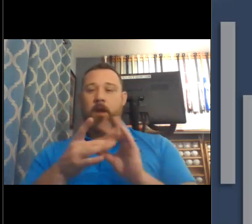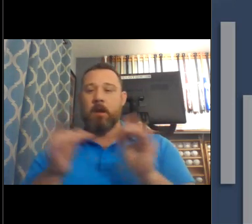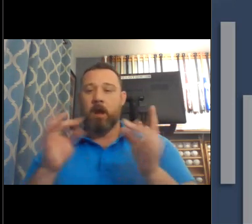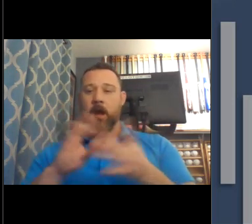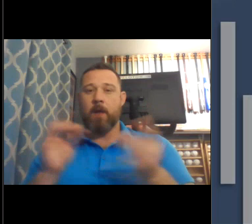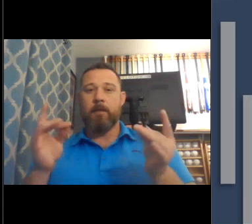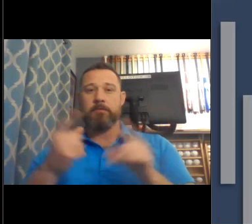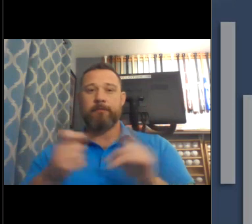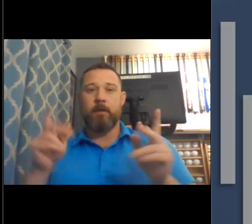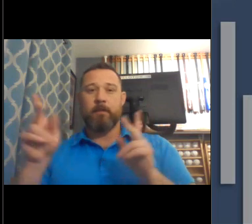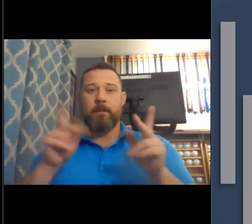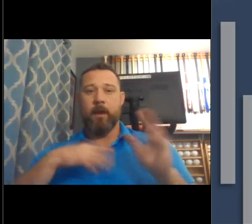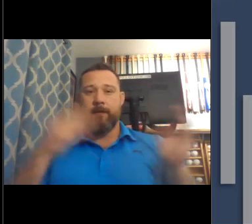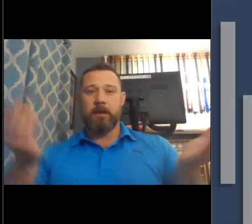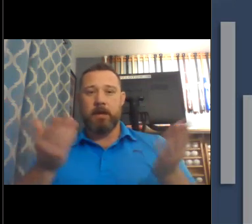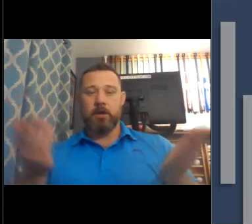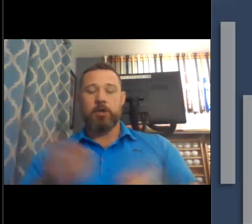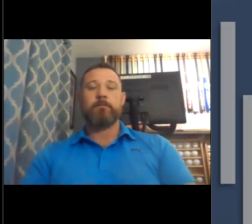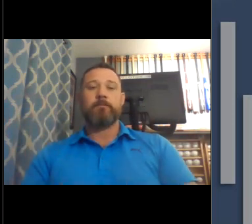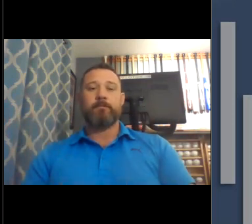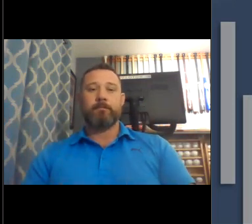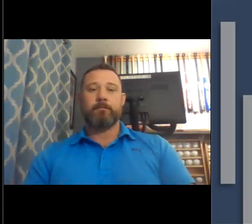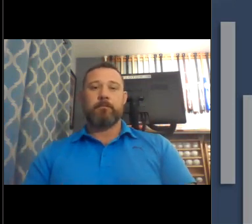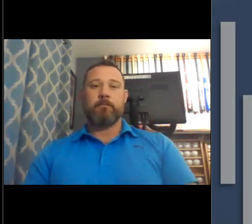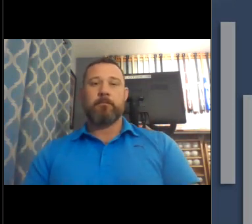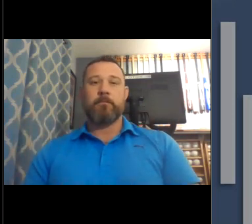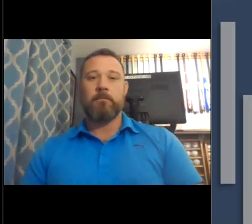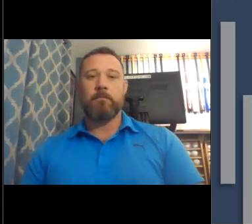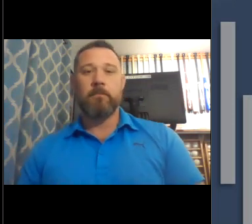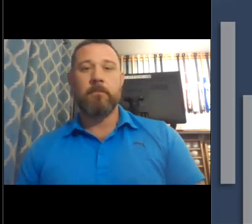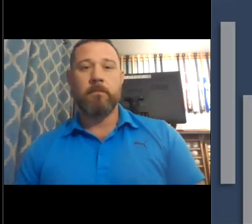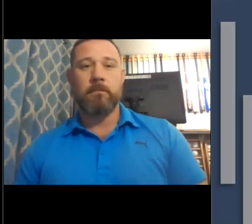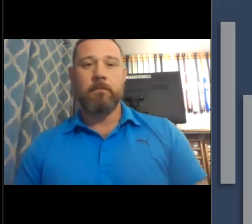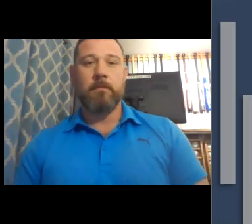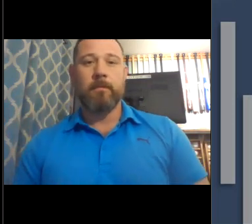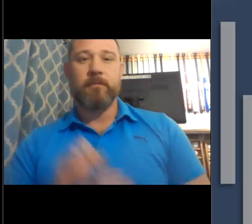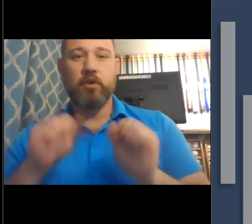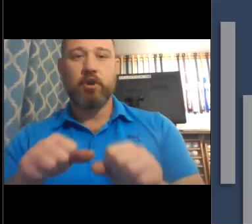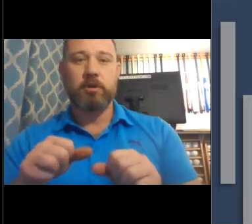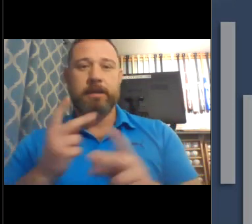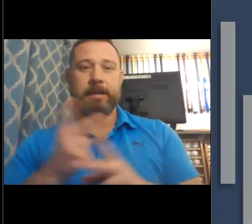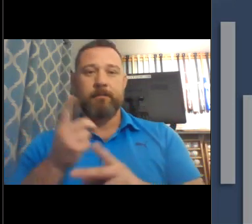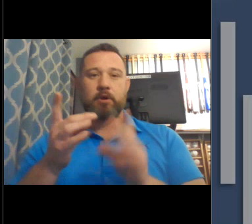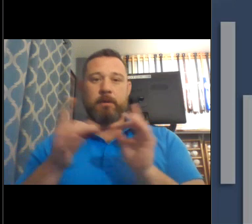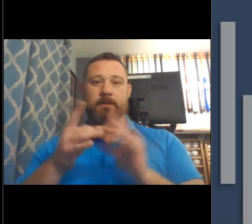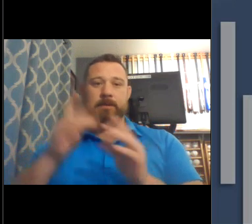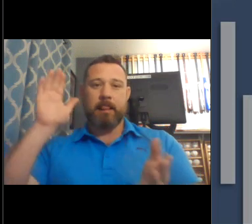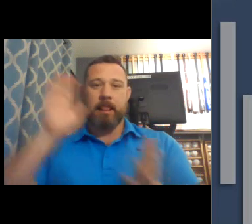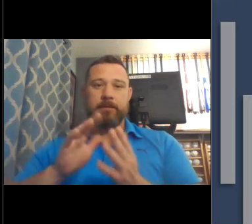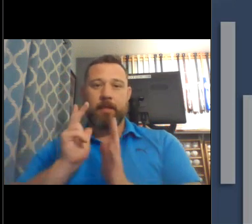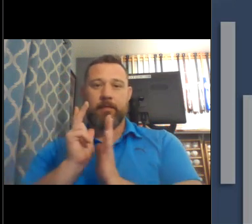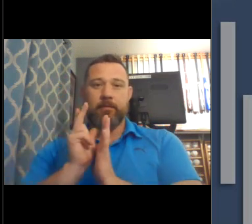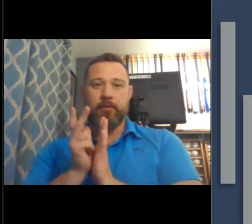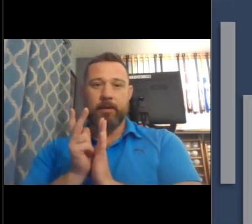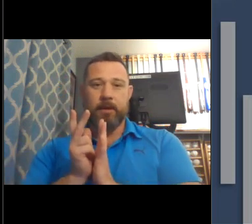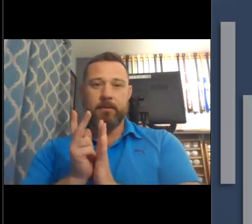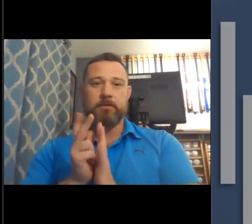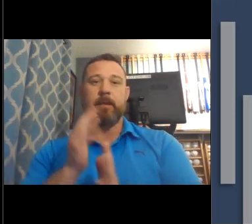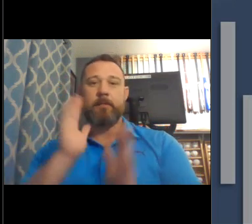from folks that we have here in the room. And if you could keep your comments to less than 3 minutes, closer to 2, that would be